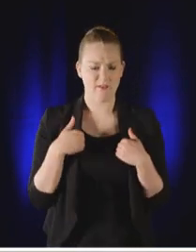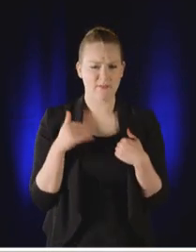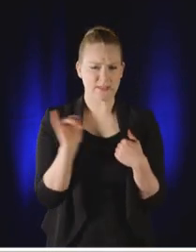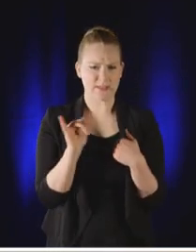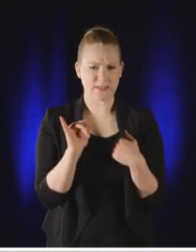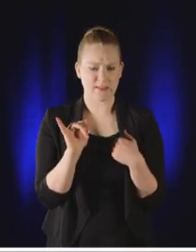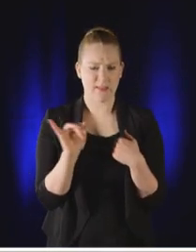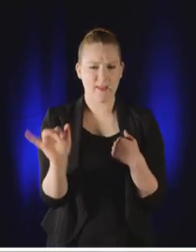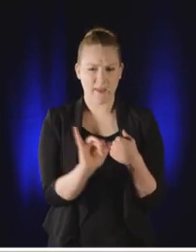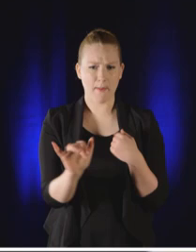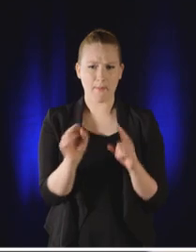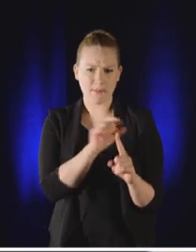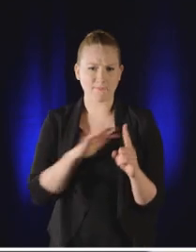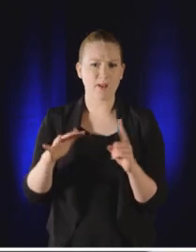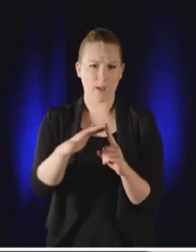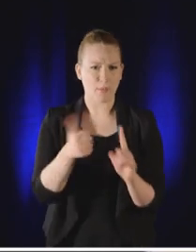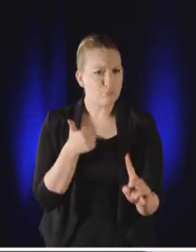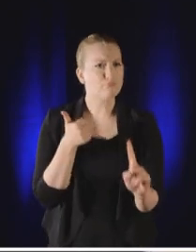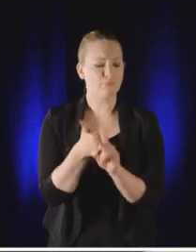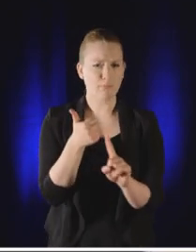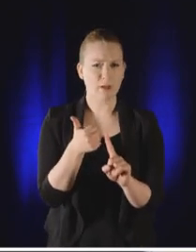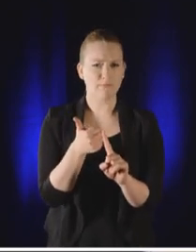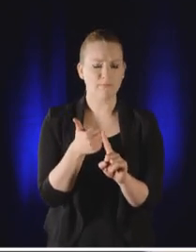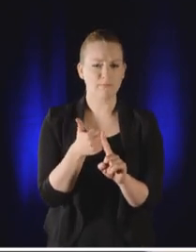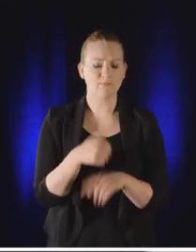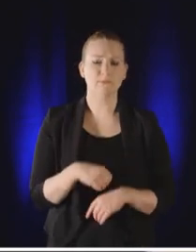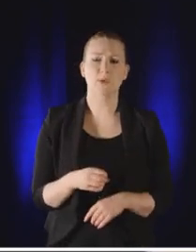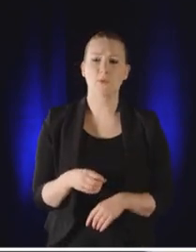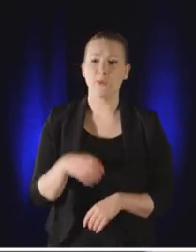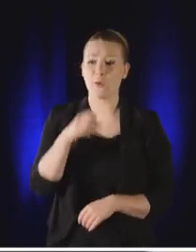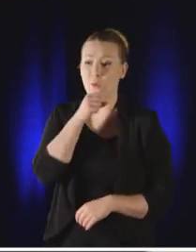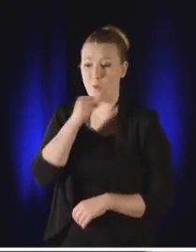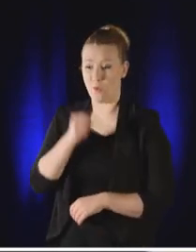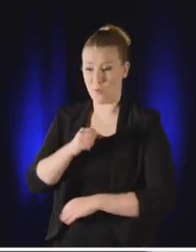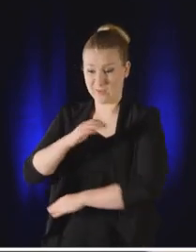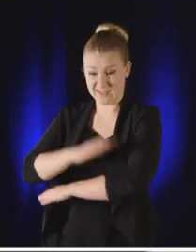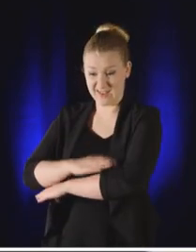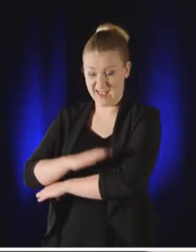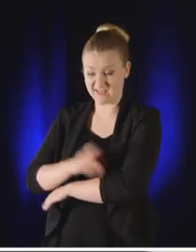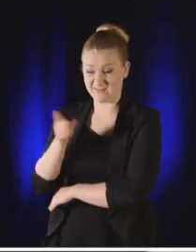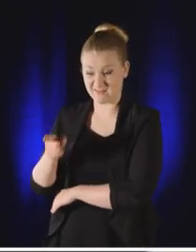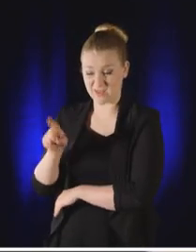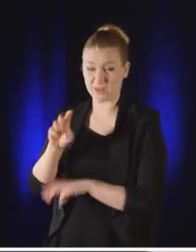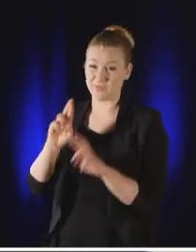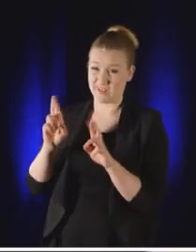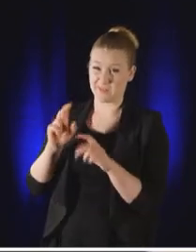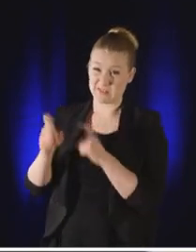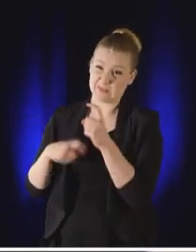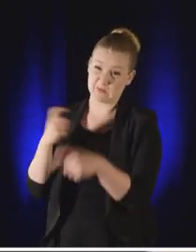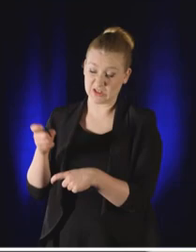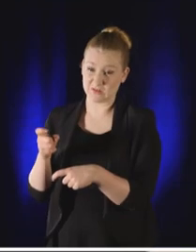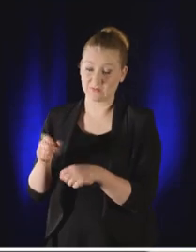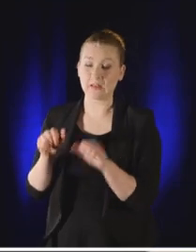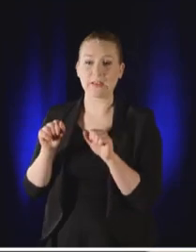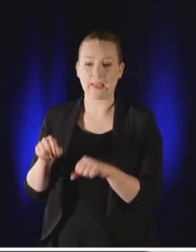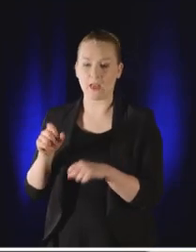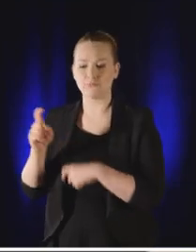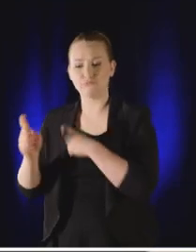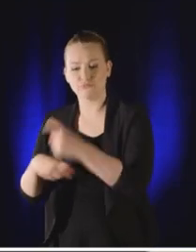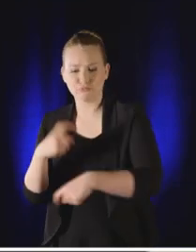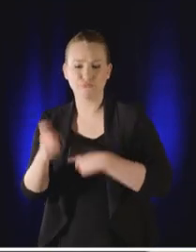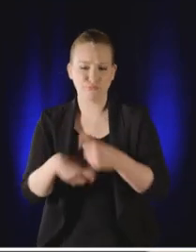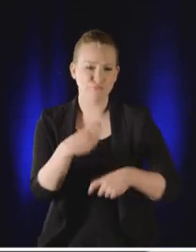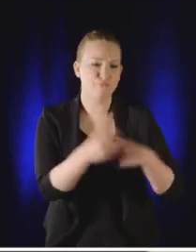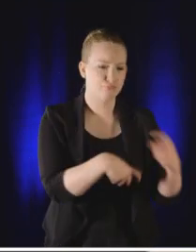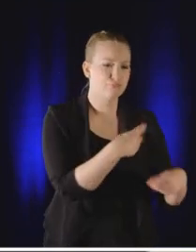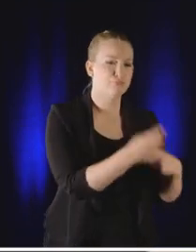That way, if we were to take them and put them in a classroom environment, it would be easy to take the really old, banged up ones and put in new ones a few at a